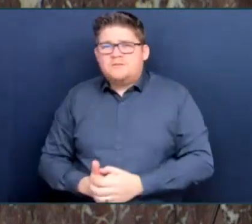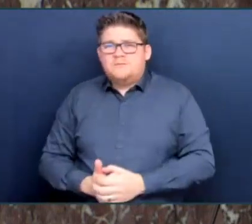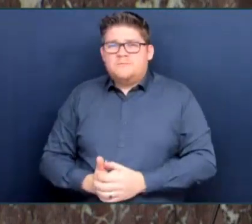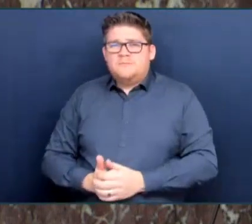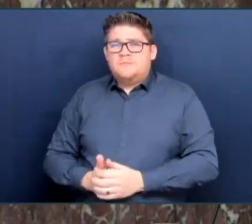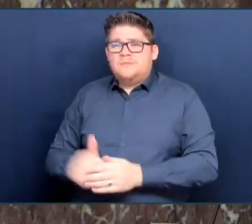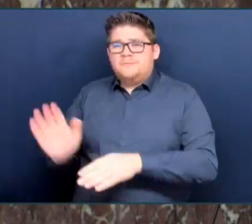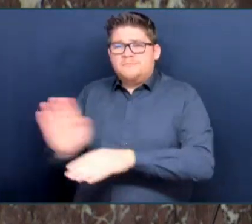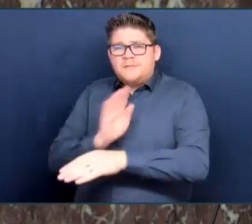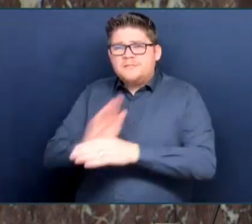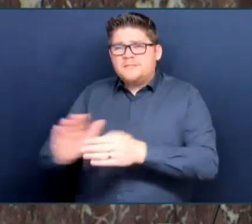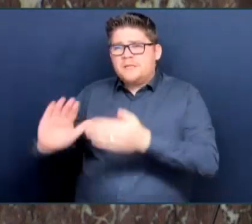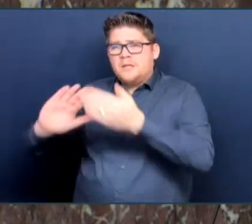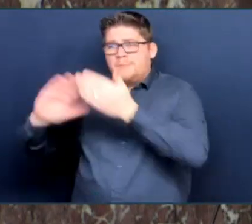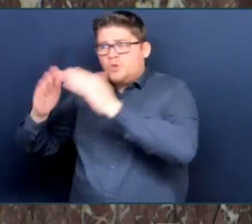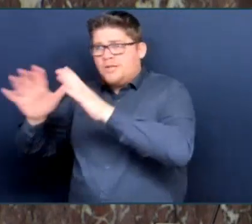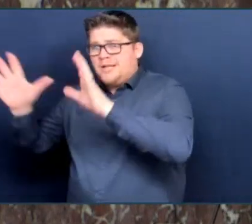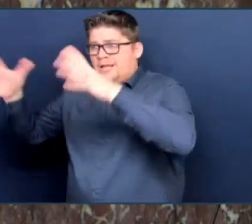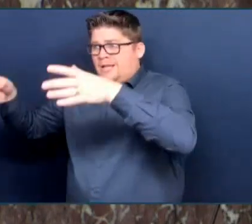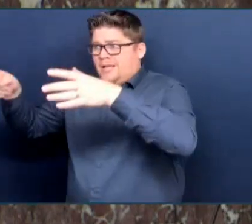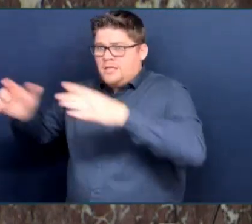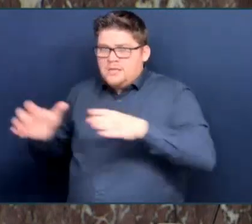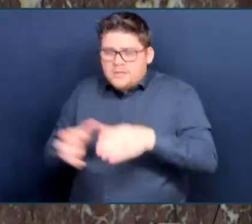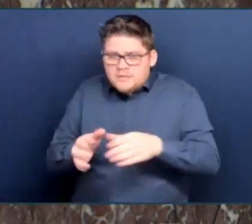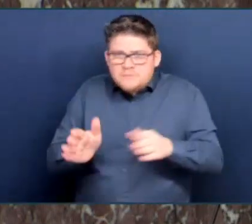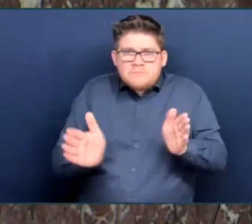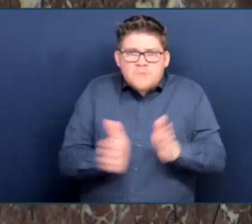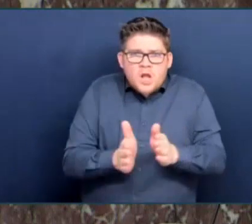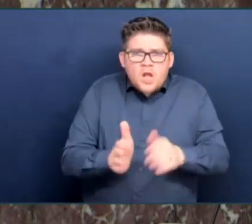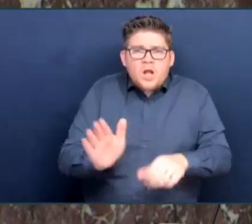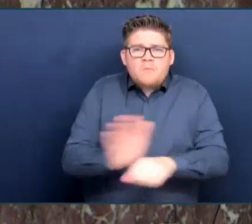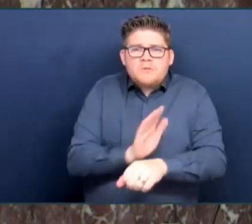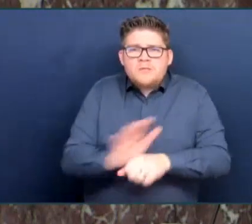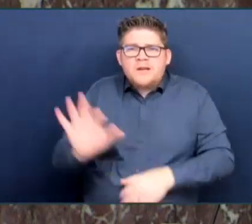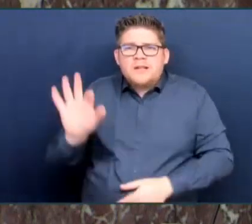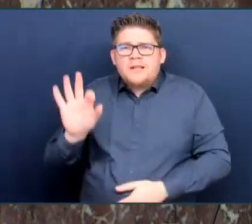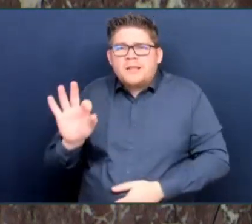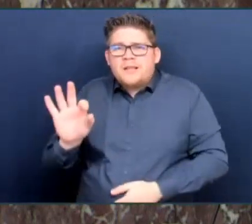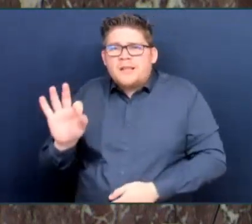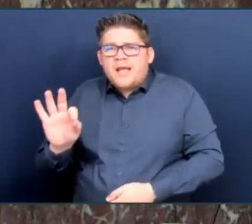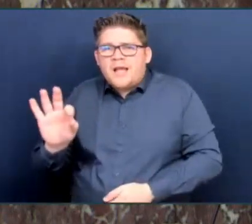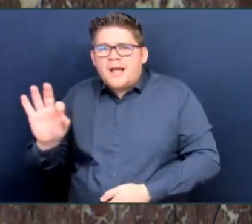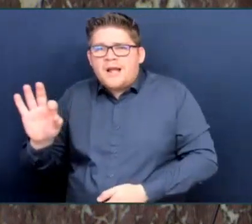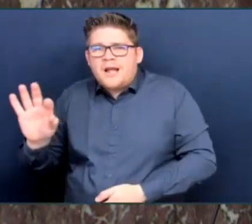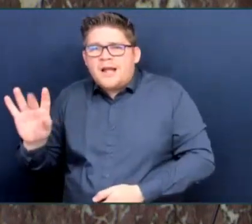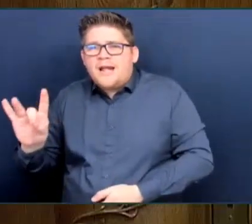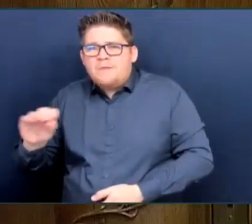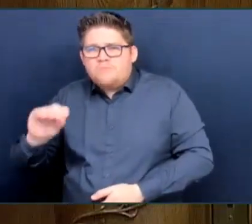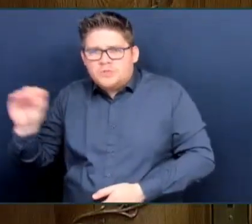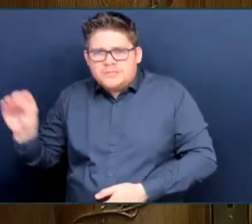important to us, and I look forward to continuing to do the work with them to ensure their success.